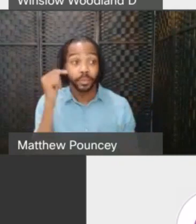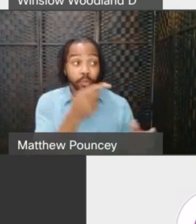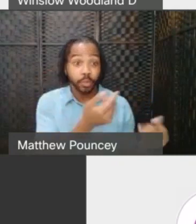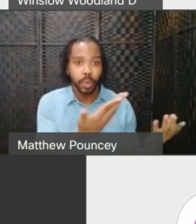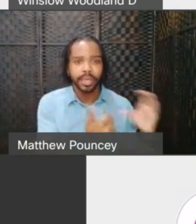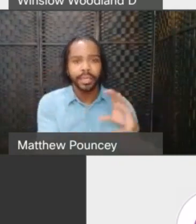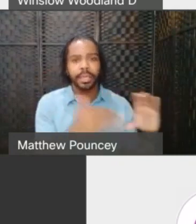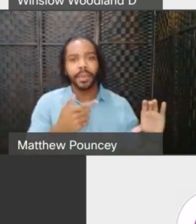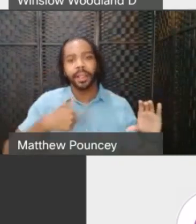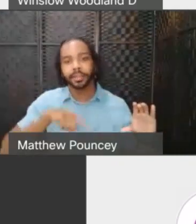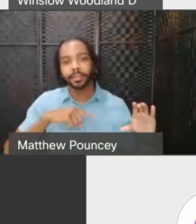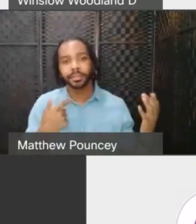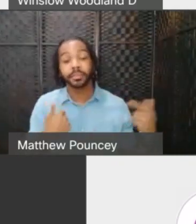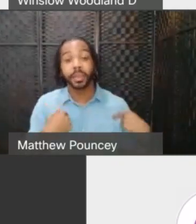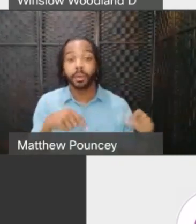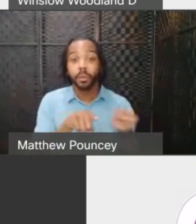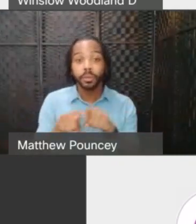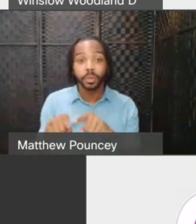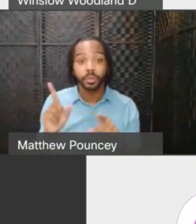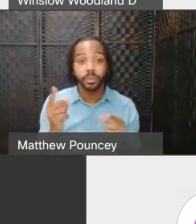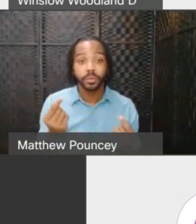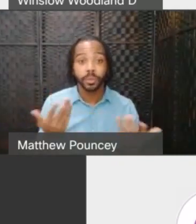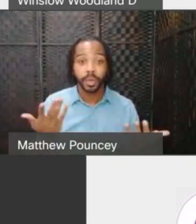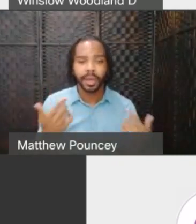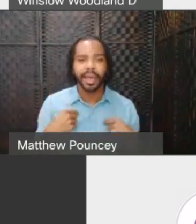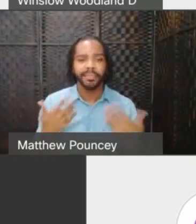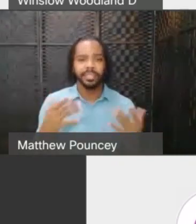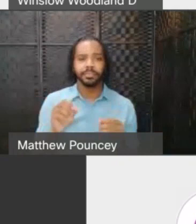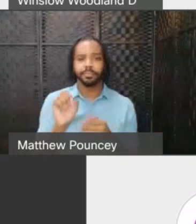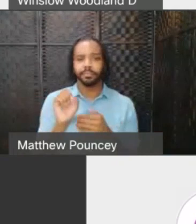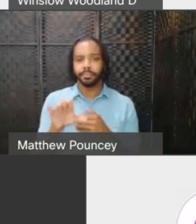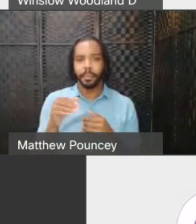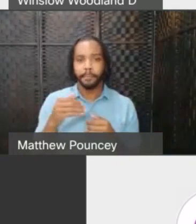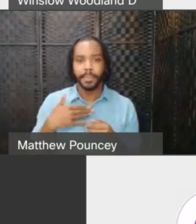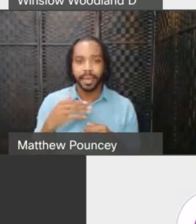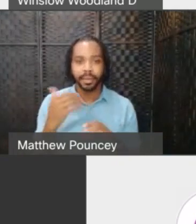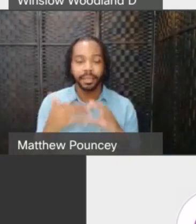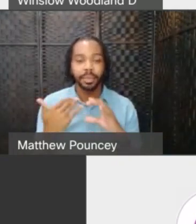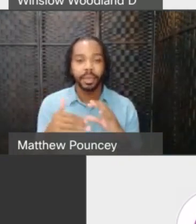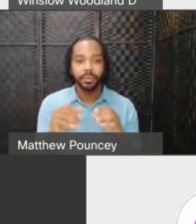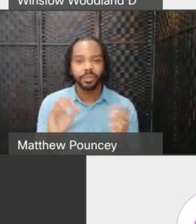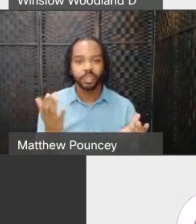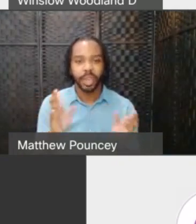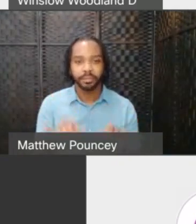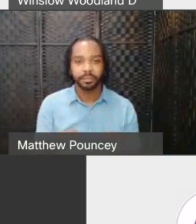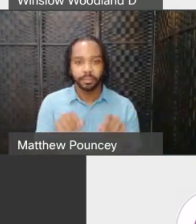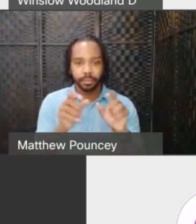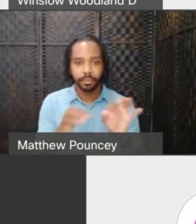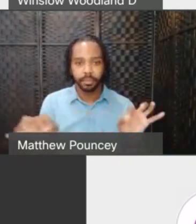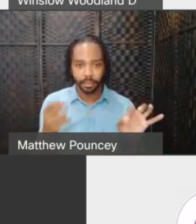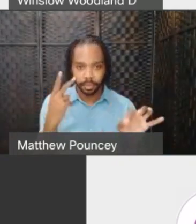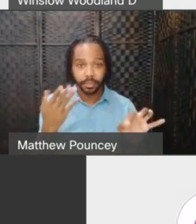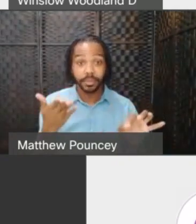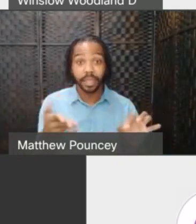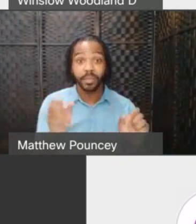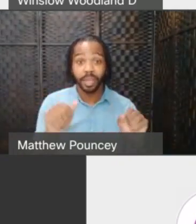us. I'll also, I gave you my email in the chat. They can email me,